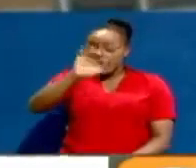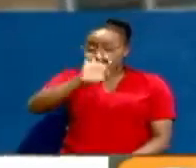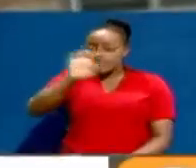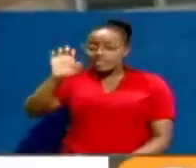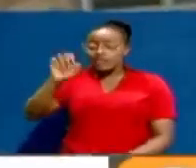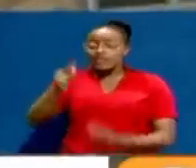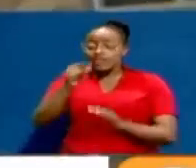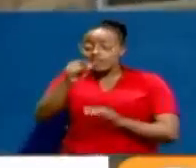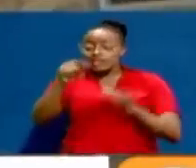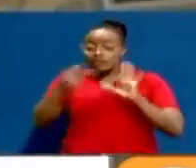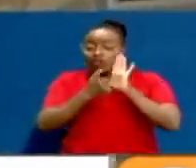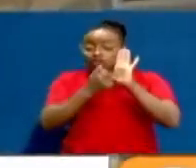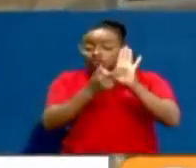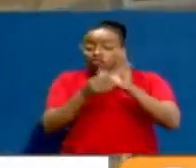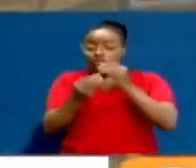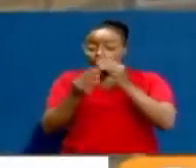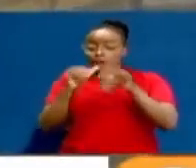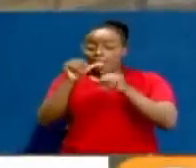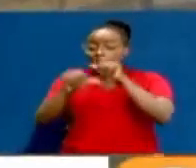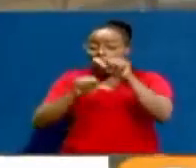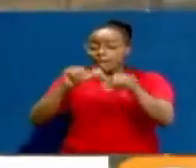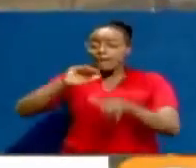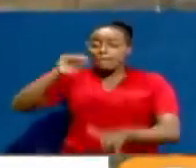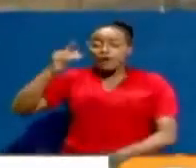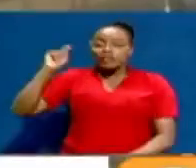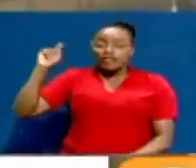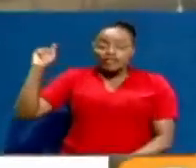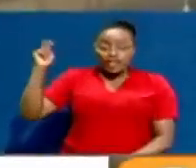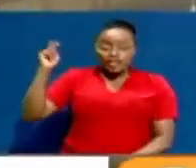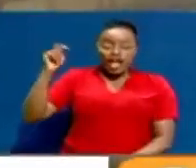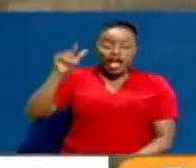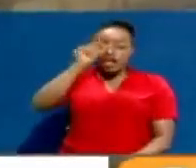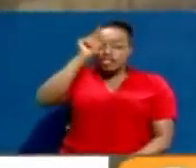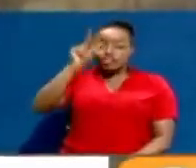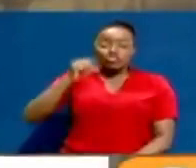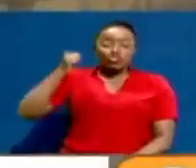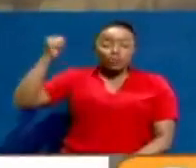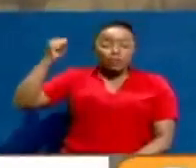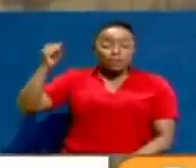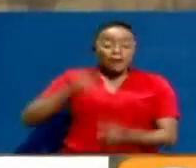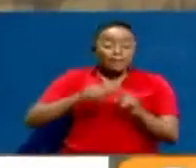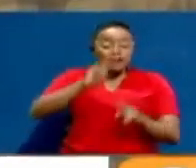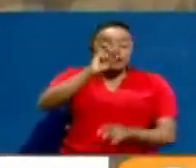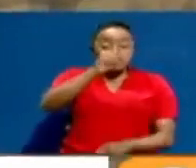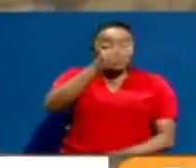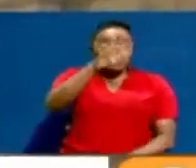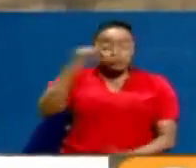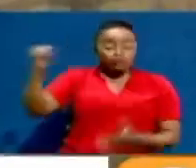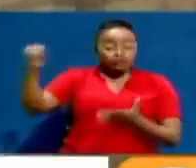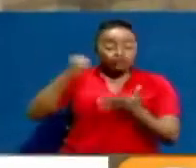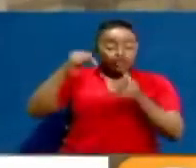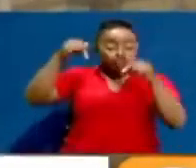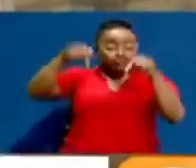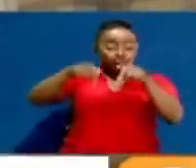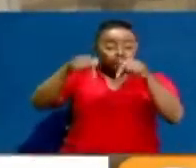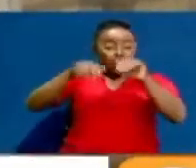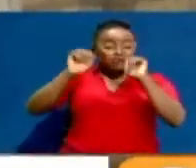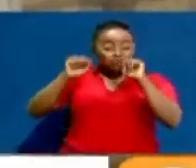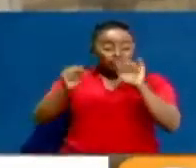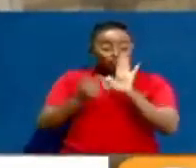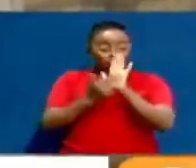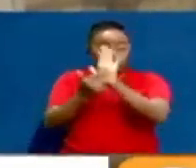has further revealed details on the Mount Kenya region political chessboard. But is Muturi's coronation today a